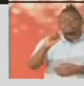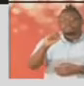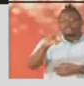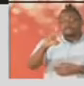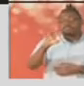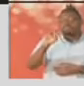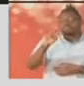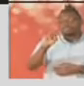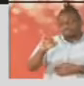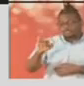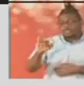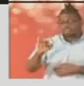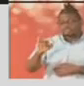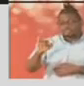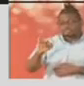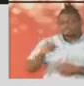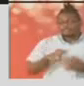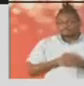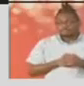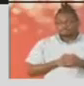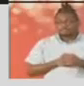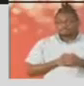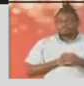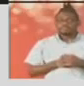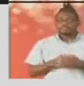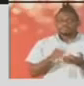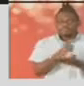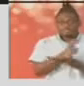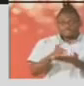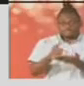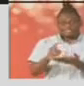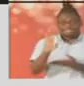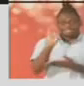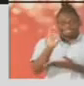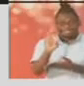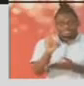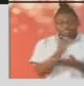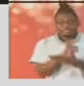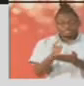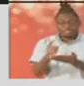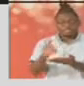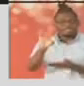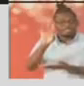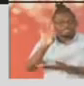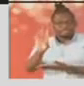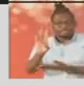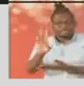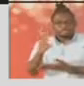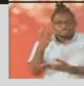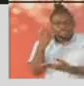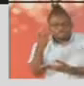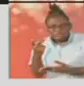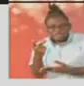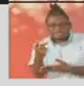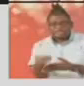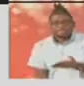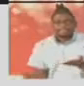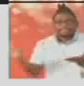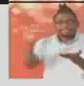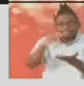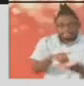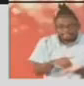7, we see again cases represented as would have been previously, with the purple points